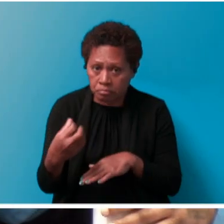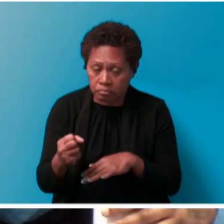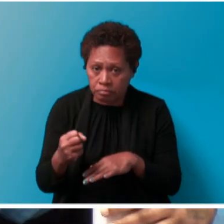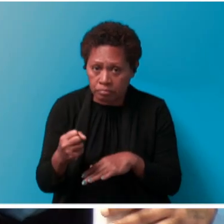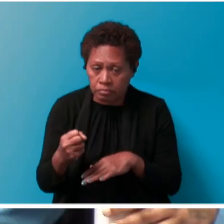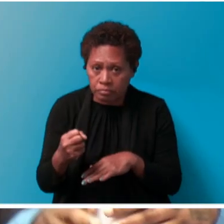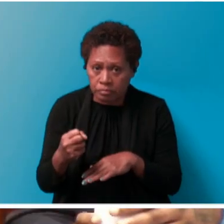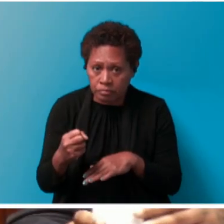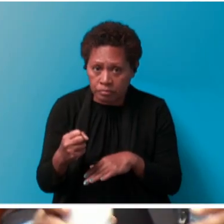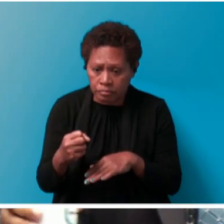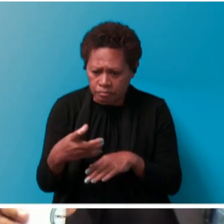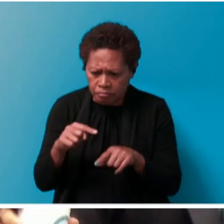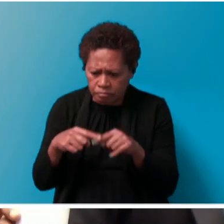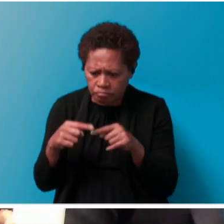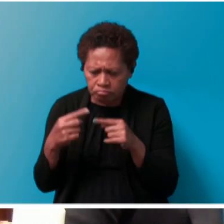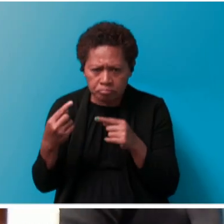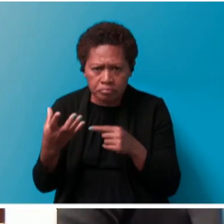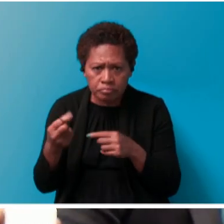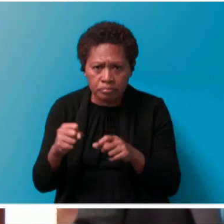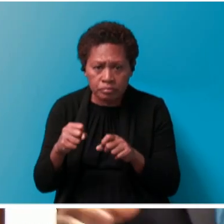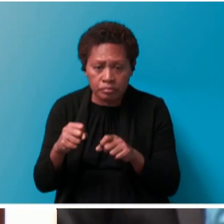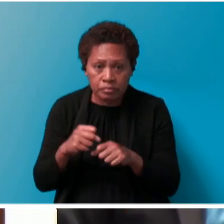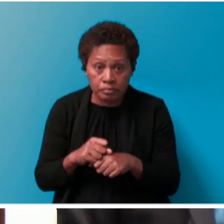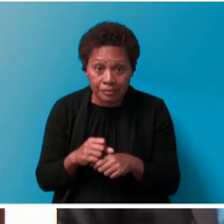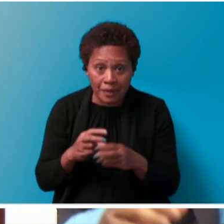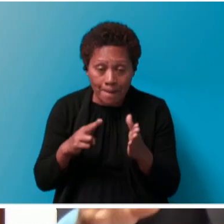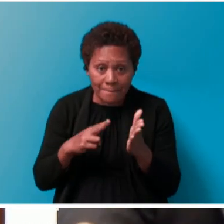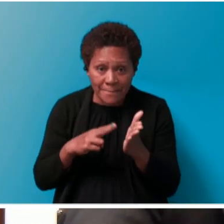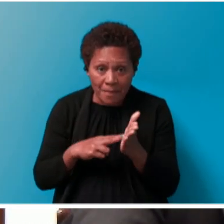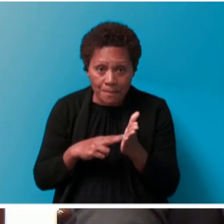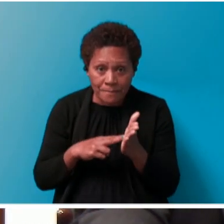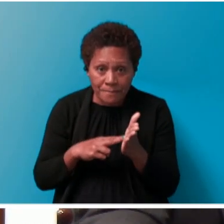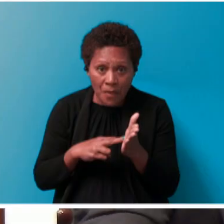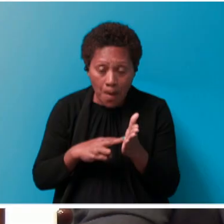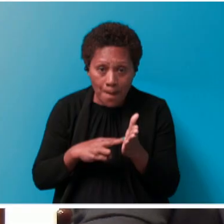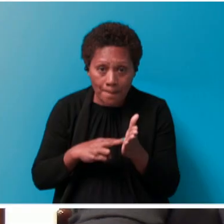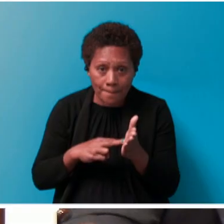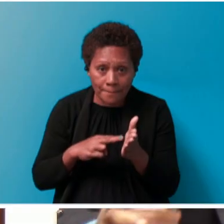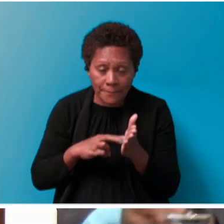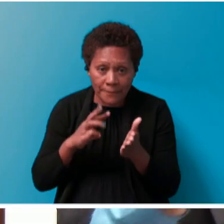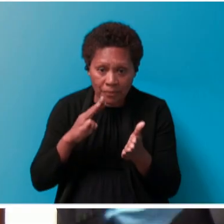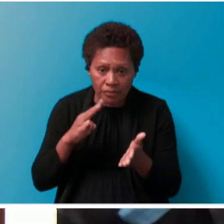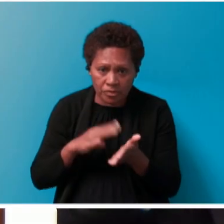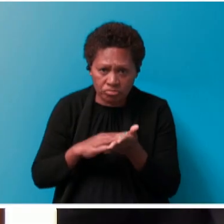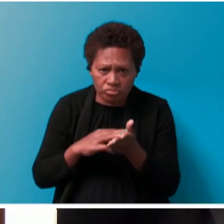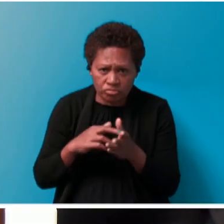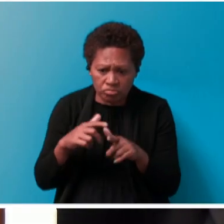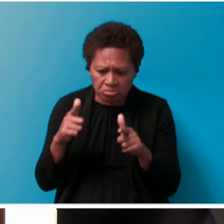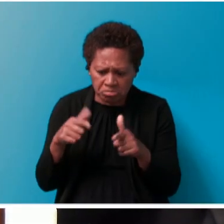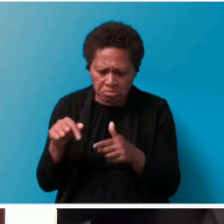surveys within the Nabua Muslim League settlement. But there was less action taken to